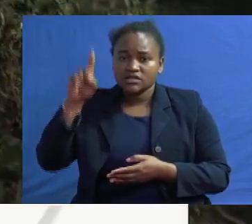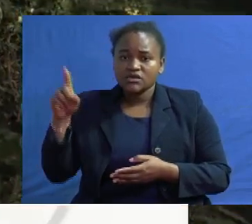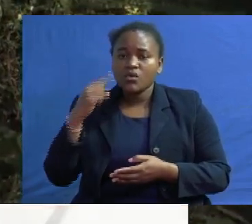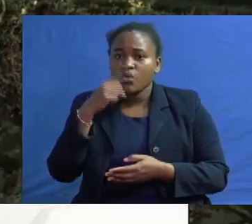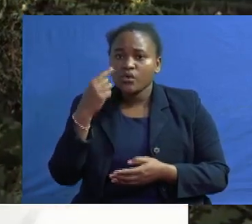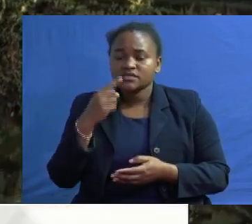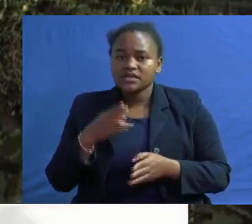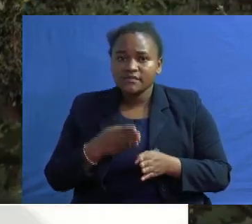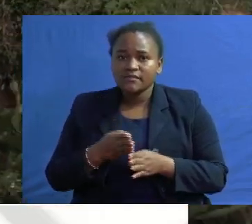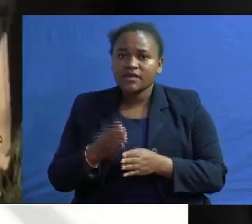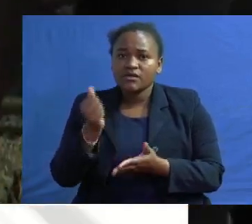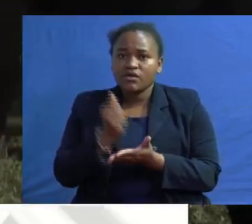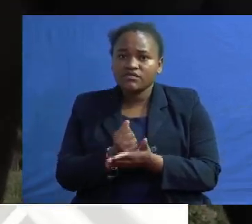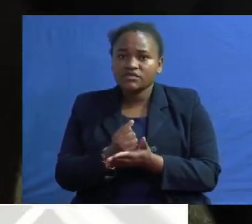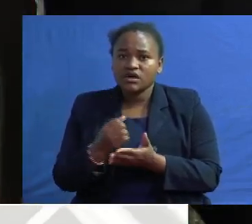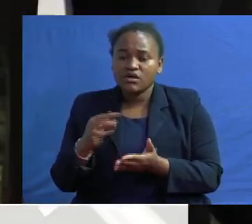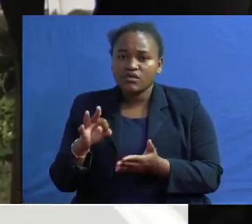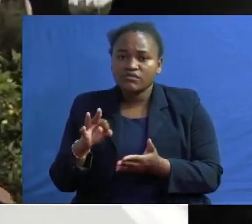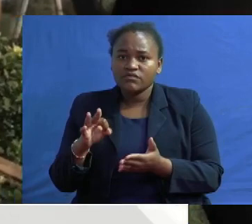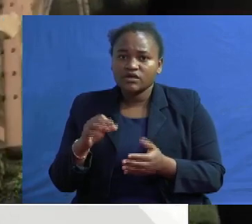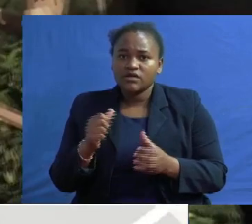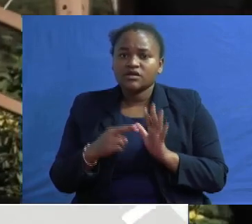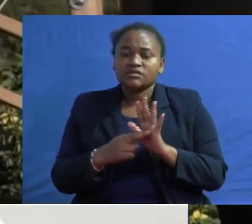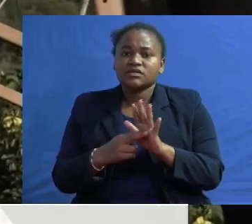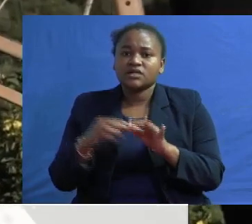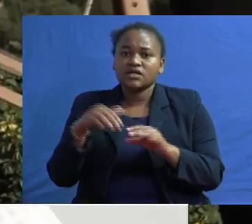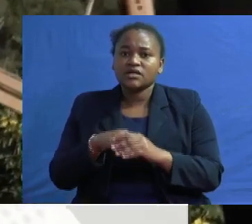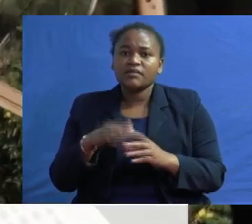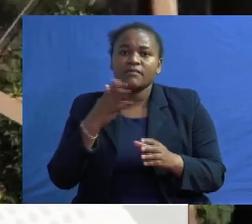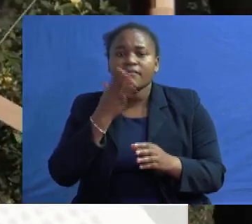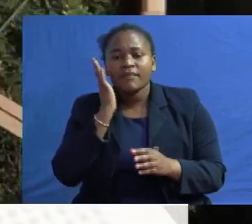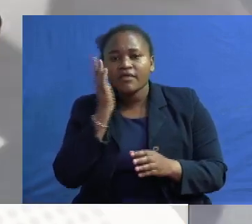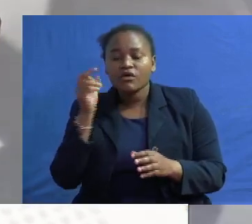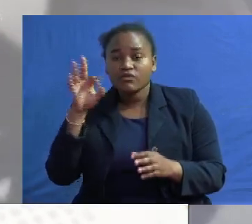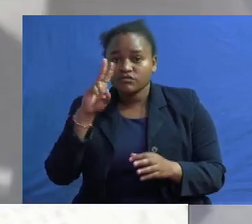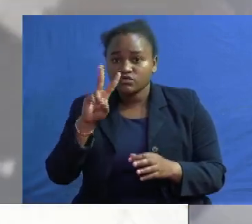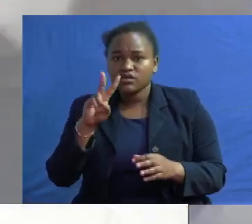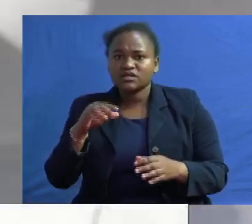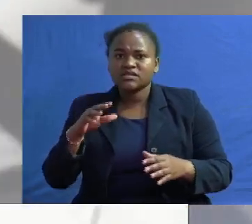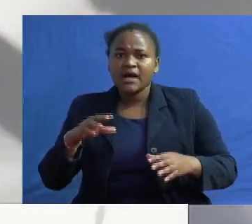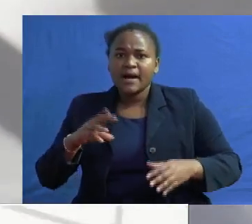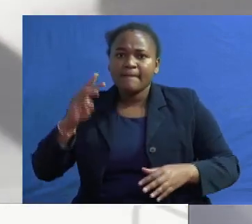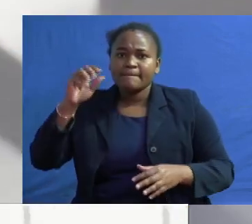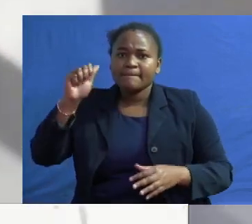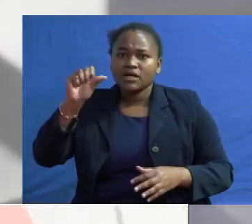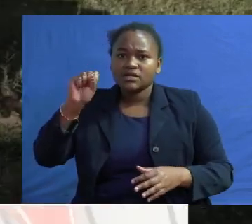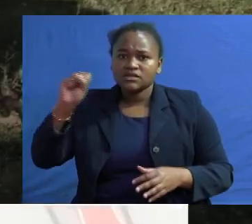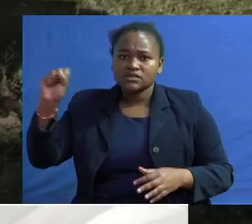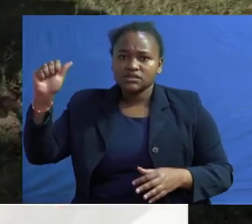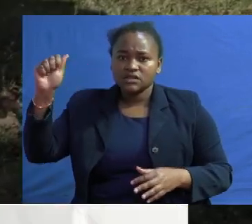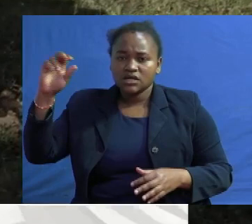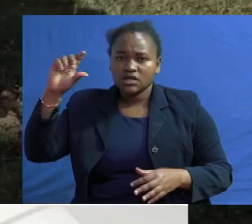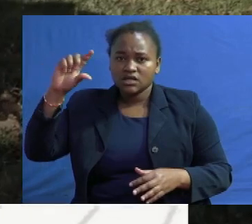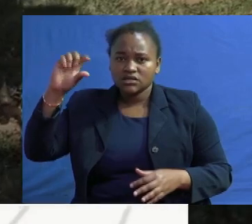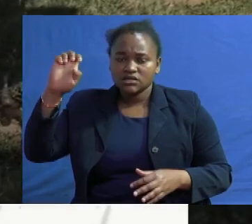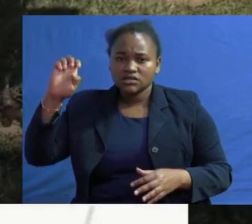chief executive officer of MediTouch Therapy Center and a mother of two, is a unique massage therapist who, after reading the